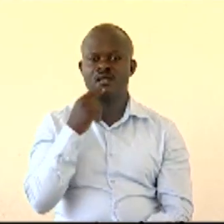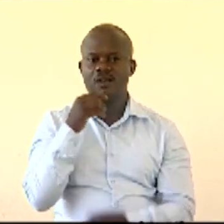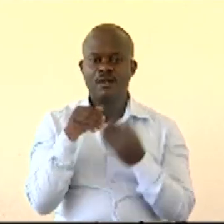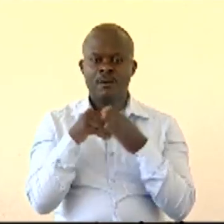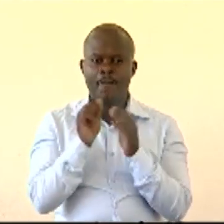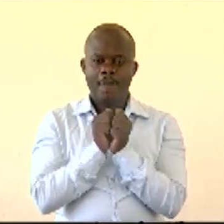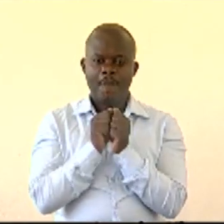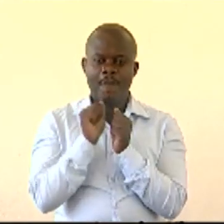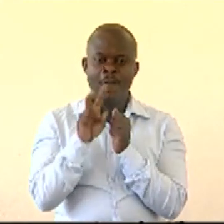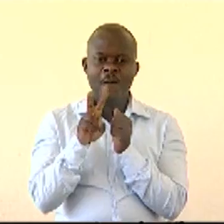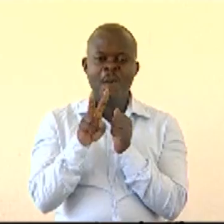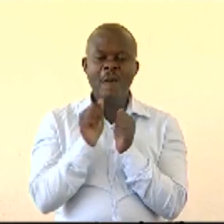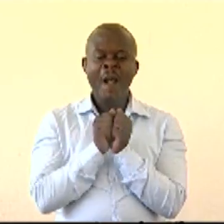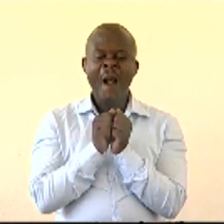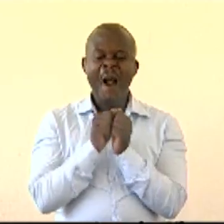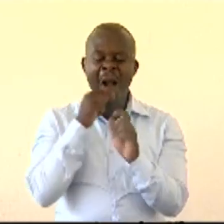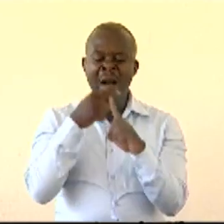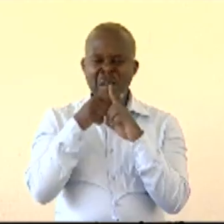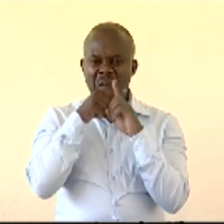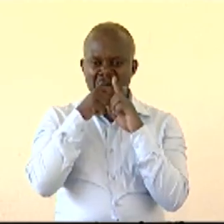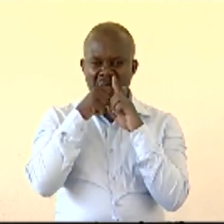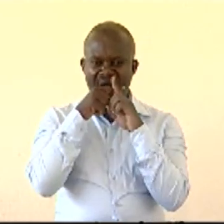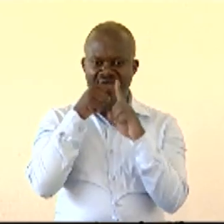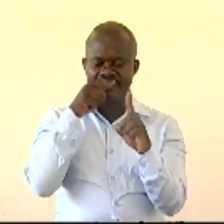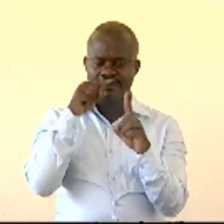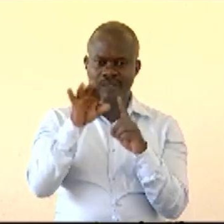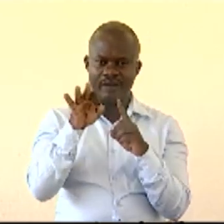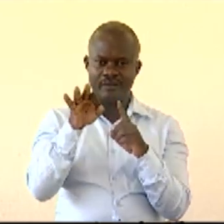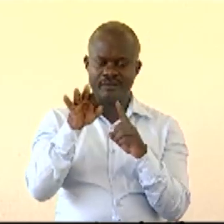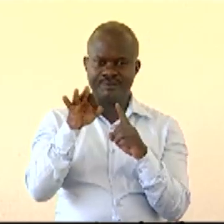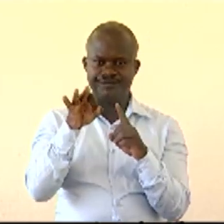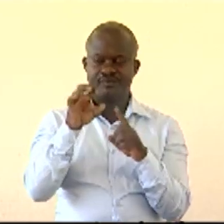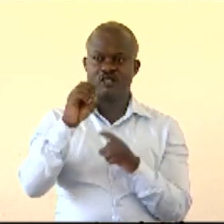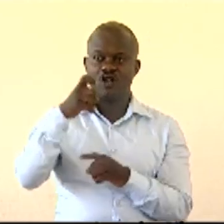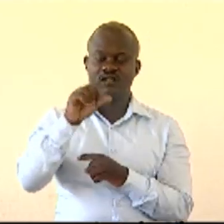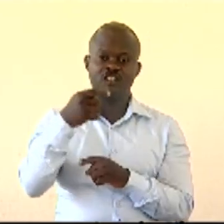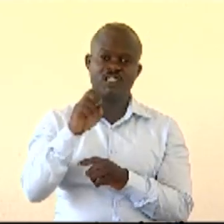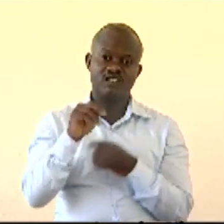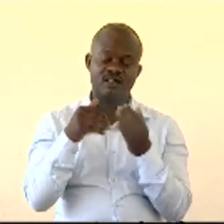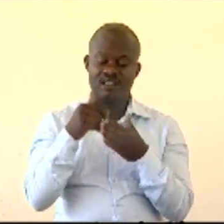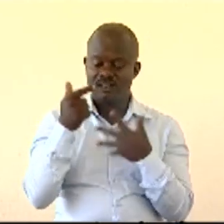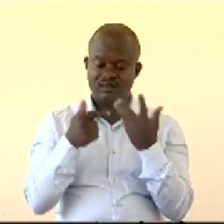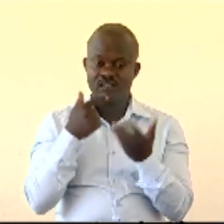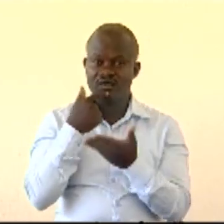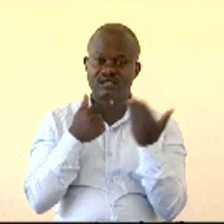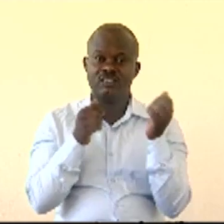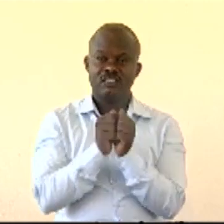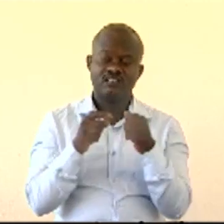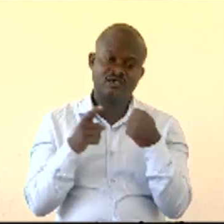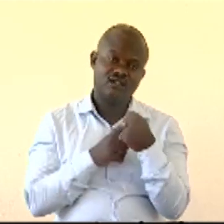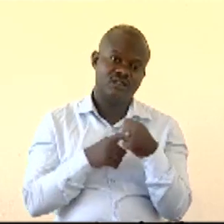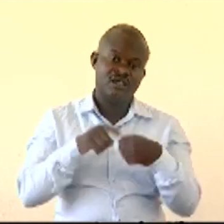12, plus 3 oxygen atoms, that is 16